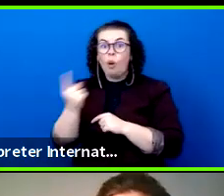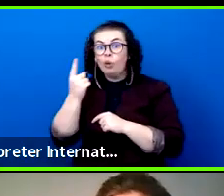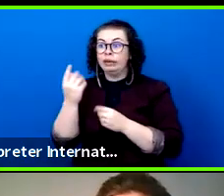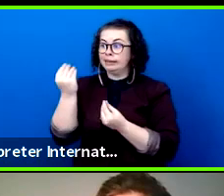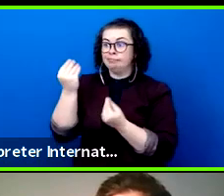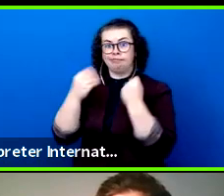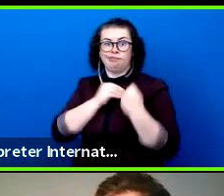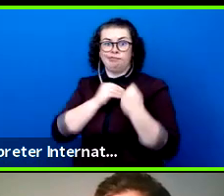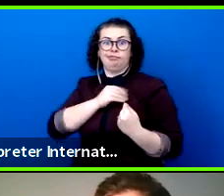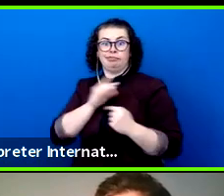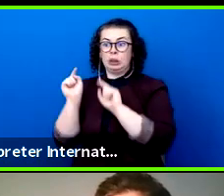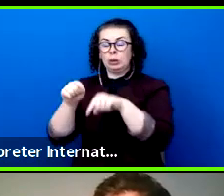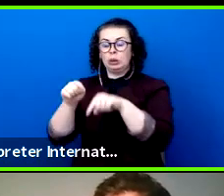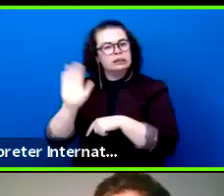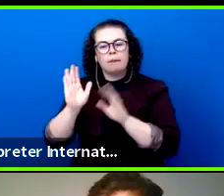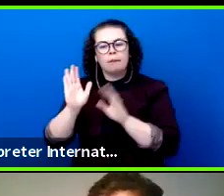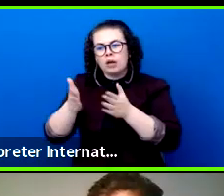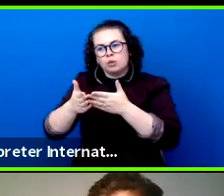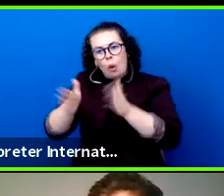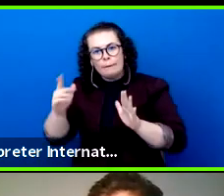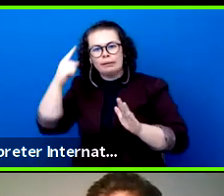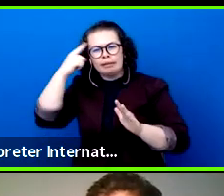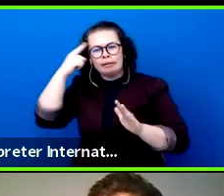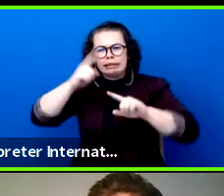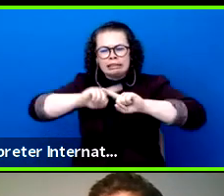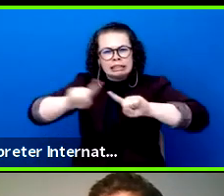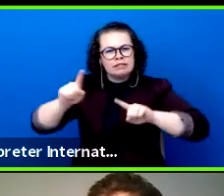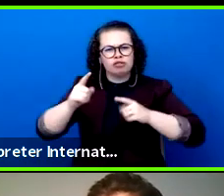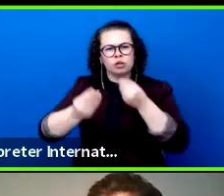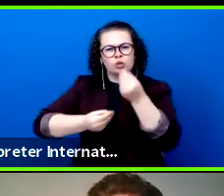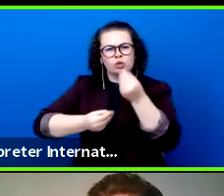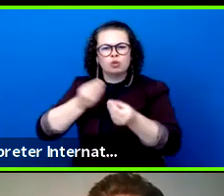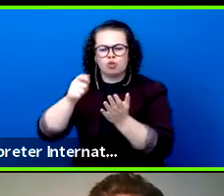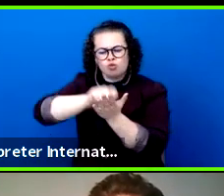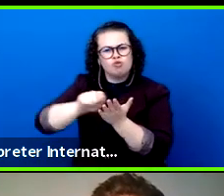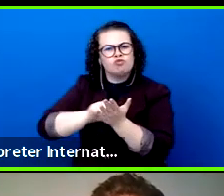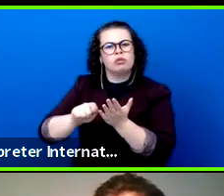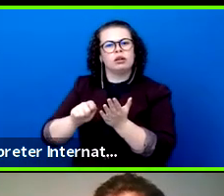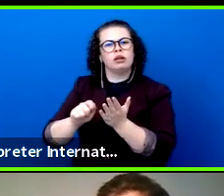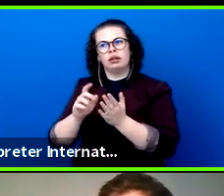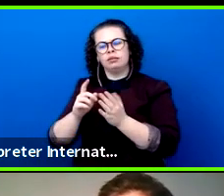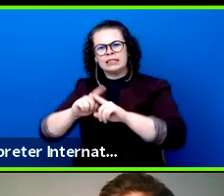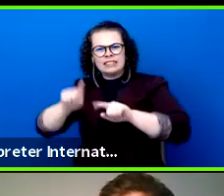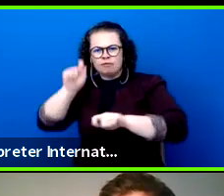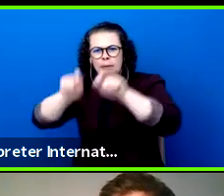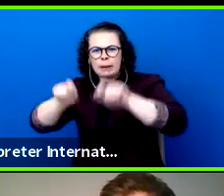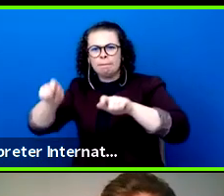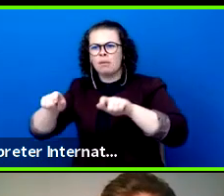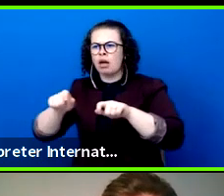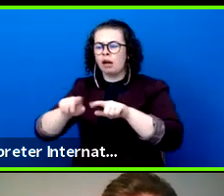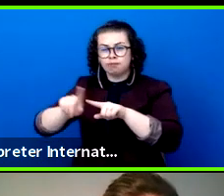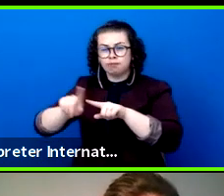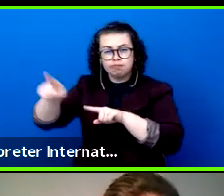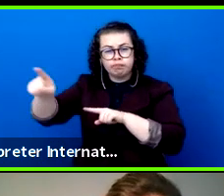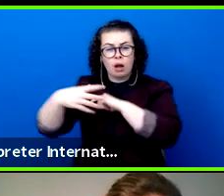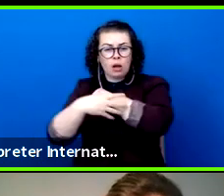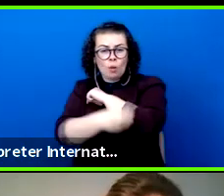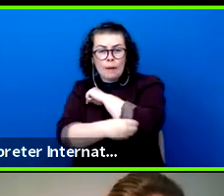these children should see people and stories on stage that actually they can identify with. So there's a lot to